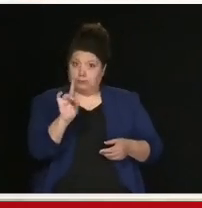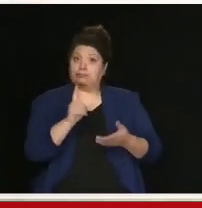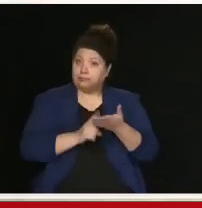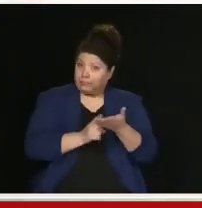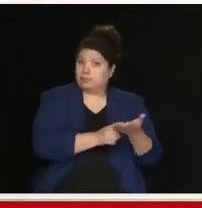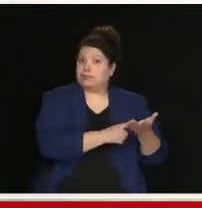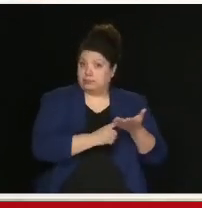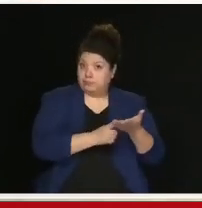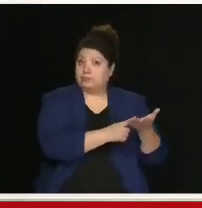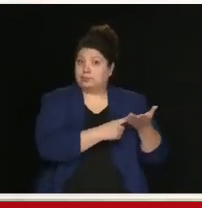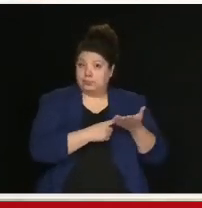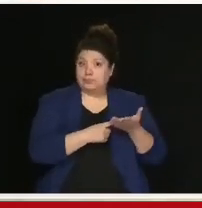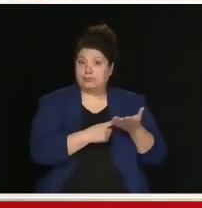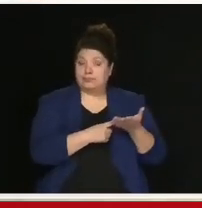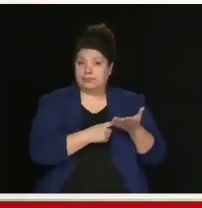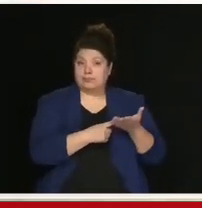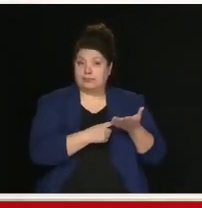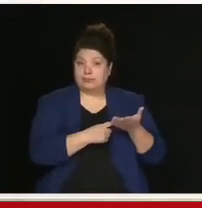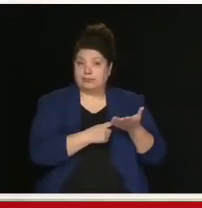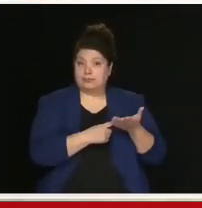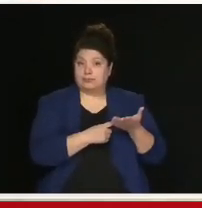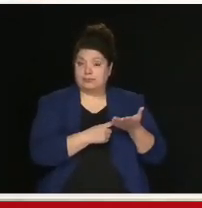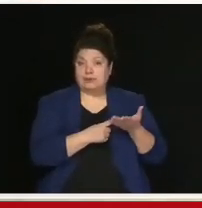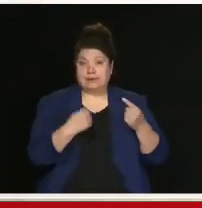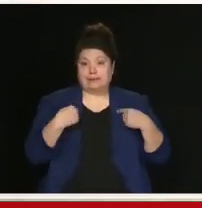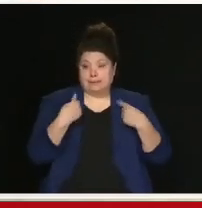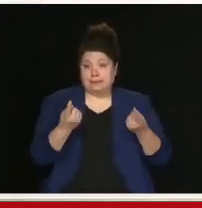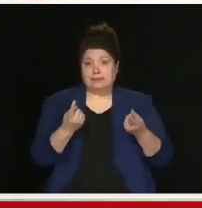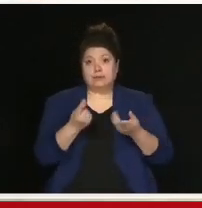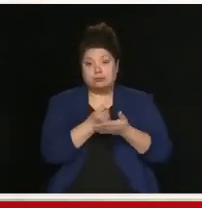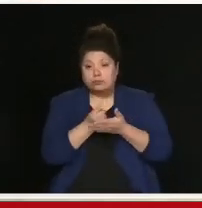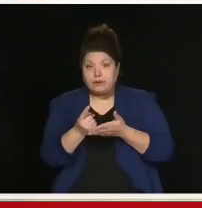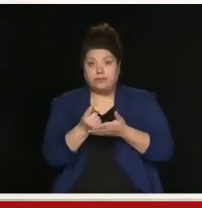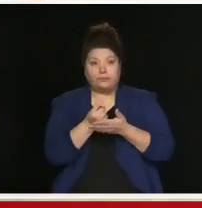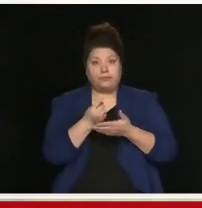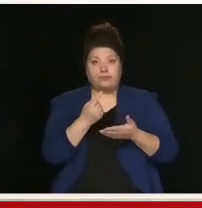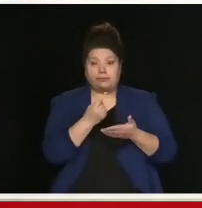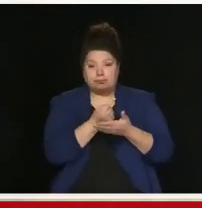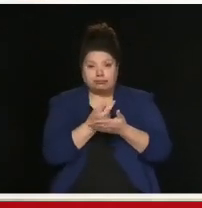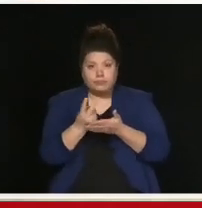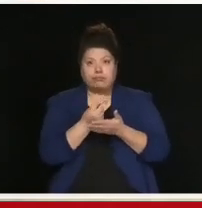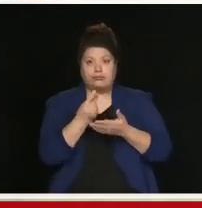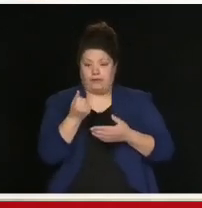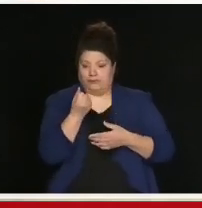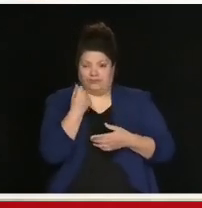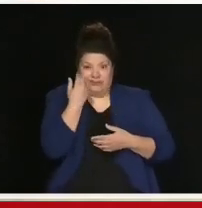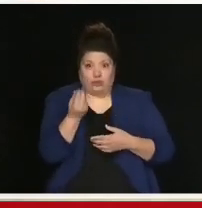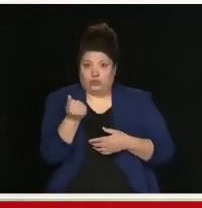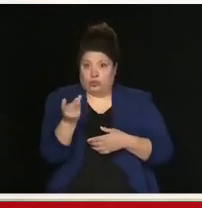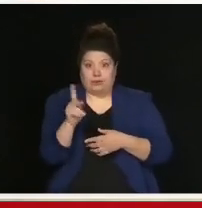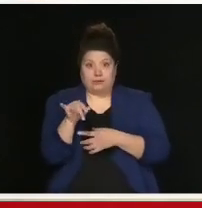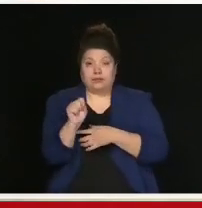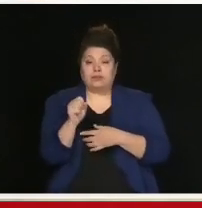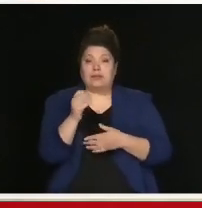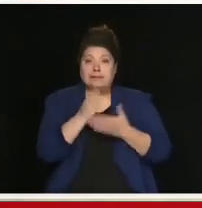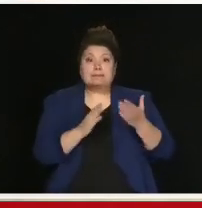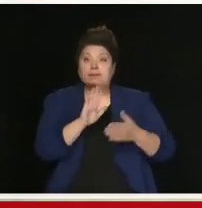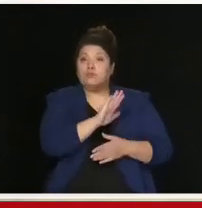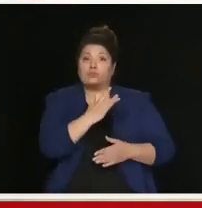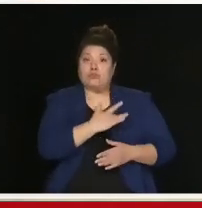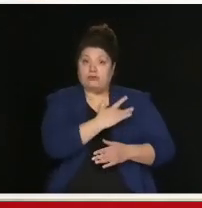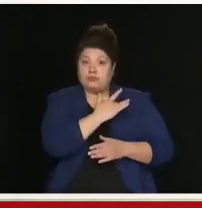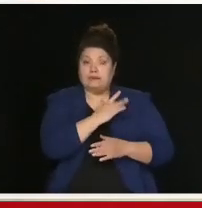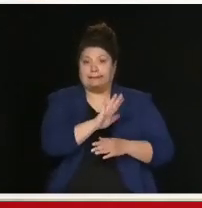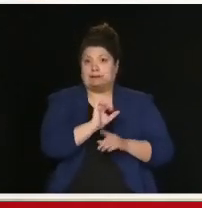Now, different provinces have extremely different situations. We have the reality in Quebec and in Ontario. Quebec